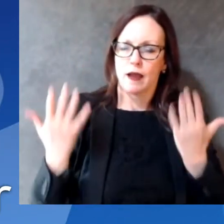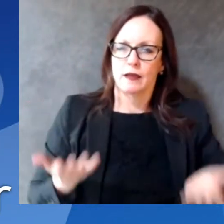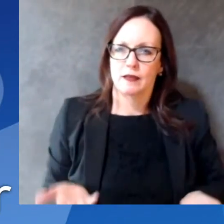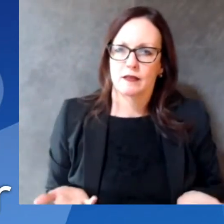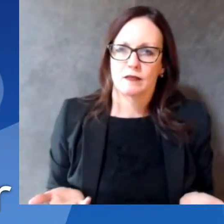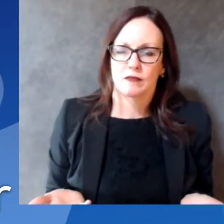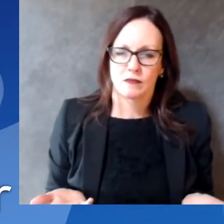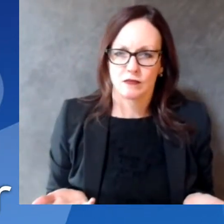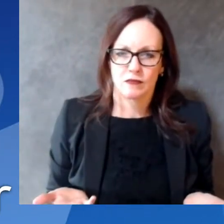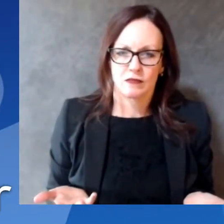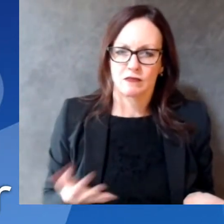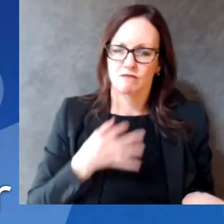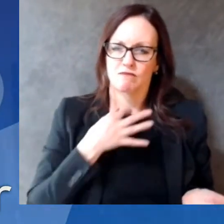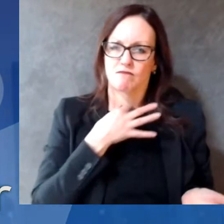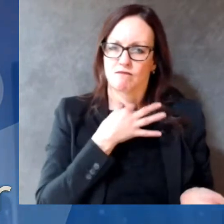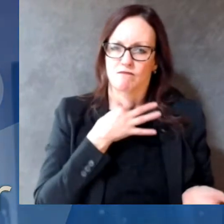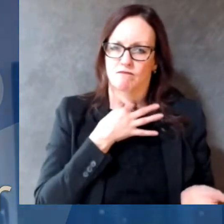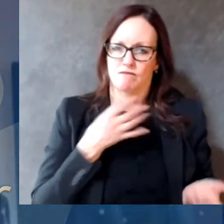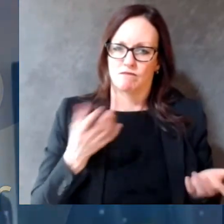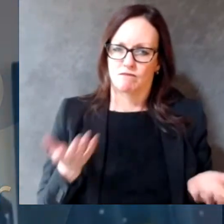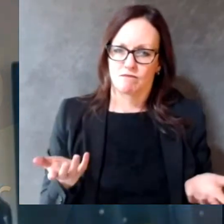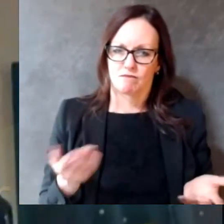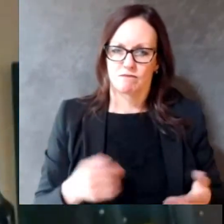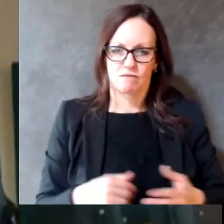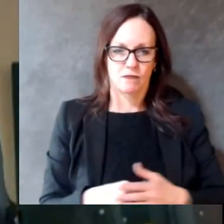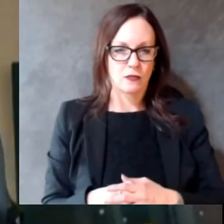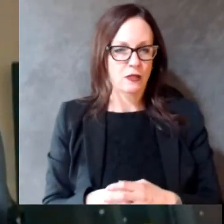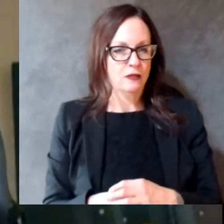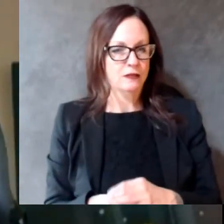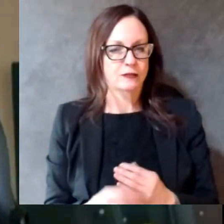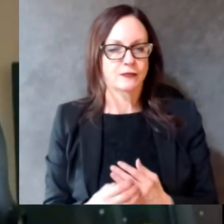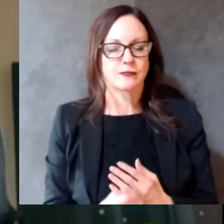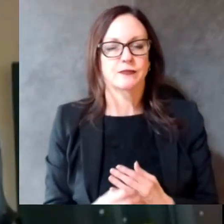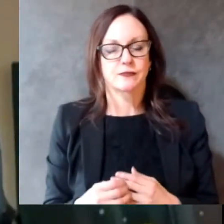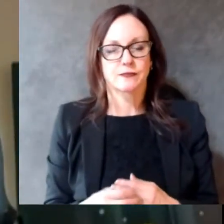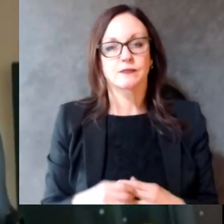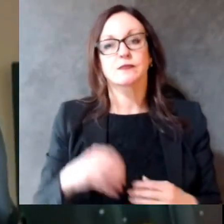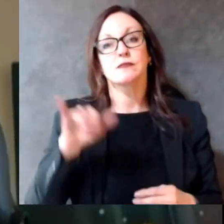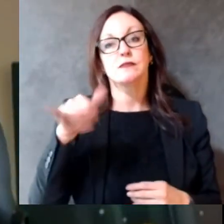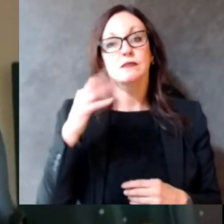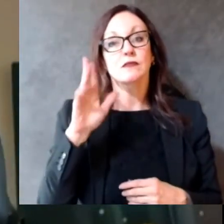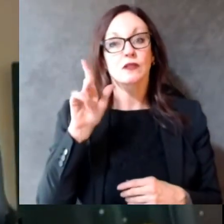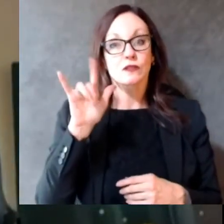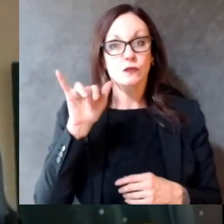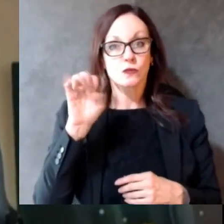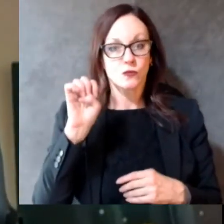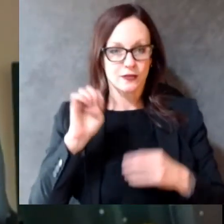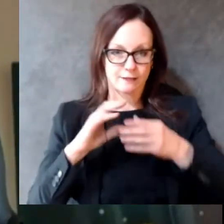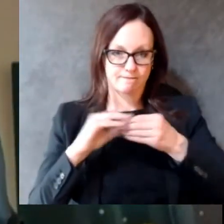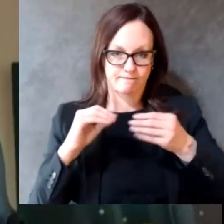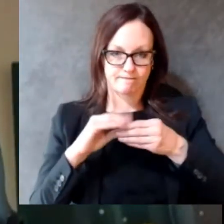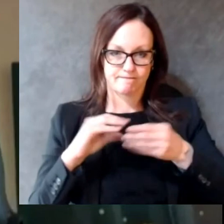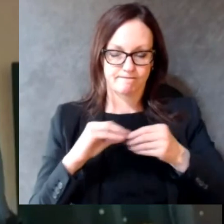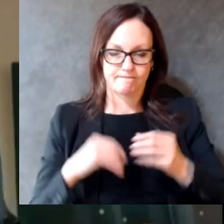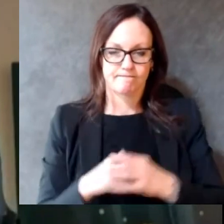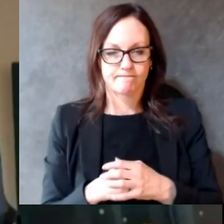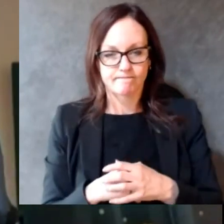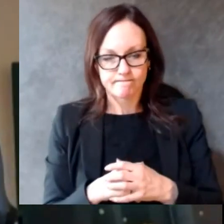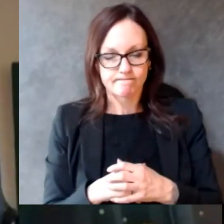Yeah, it's total available beds. If you're referring to the beds on our